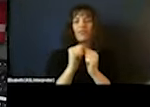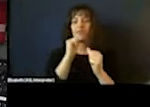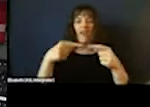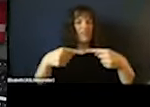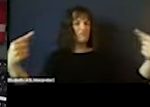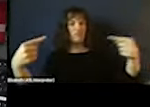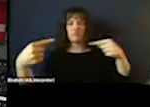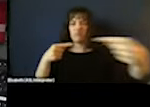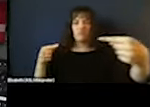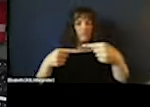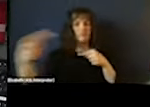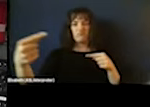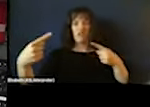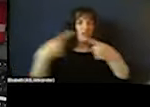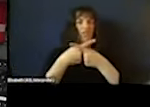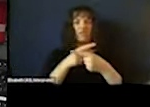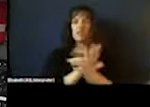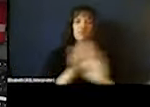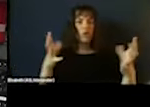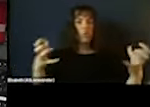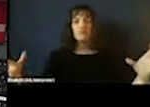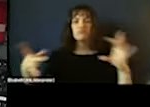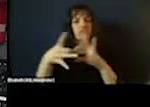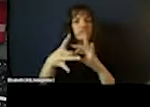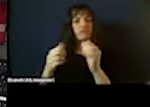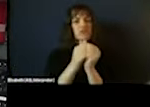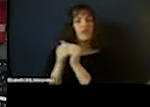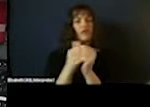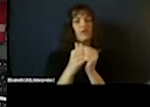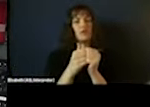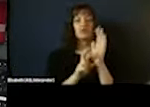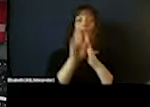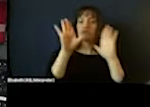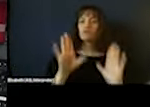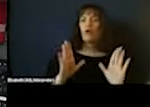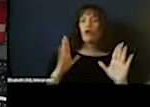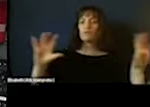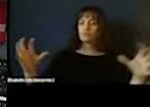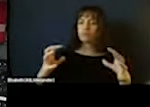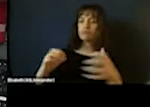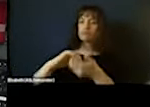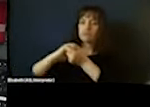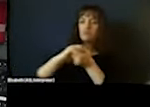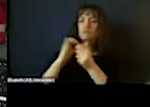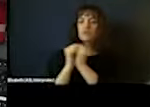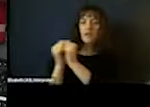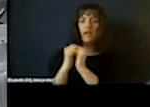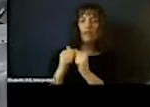always, as the kind of union of astronaut, we always thinking about how we can help them more and